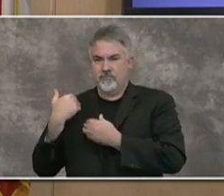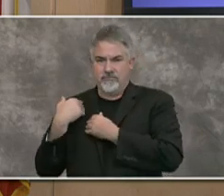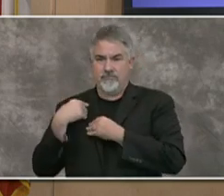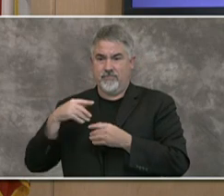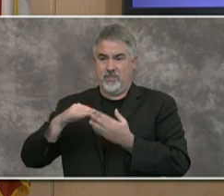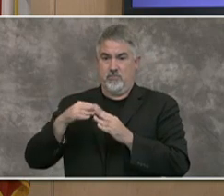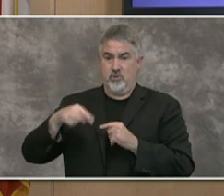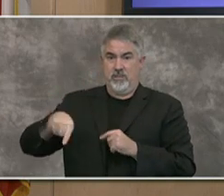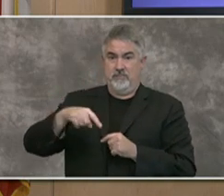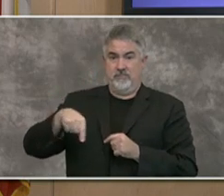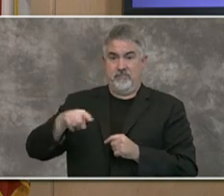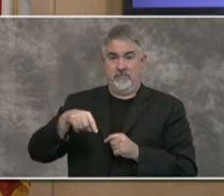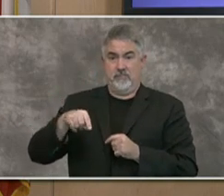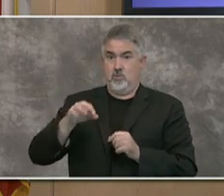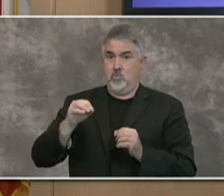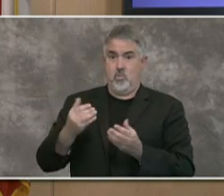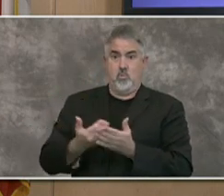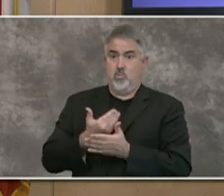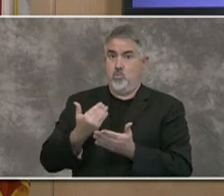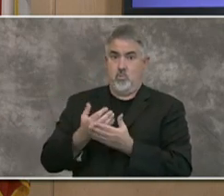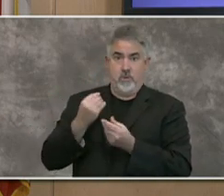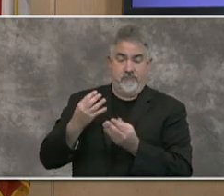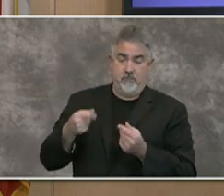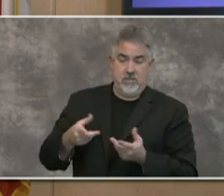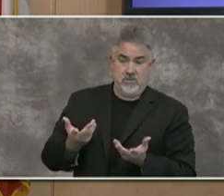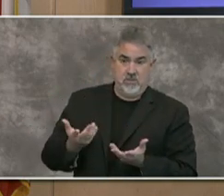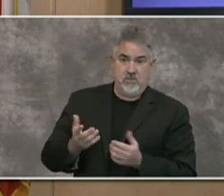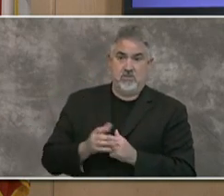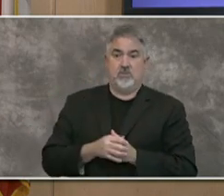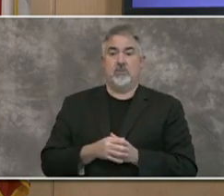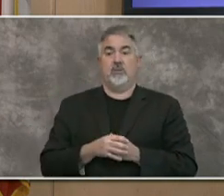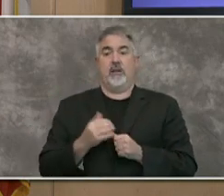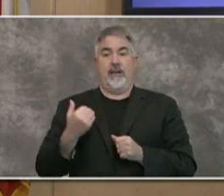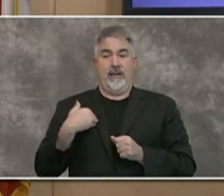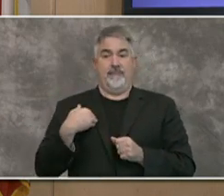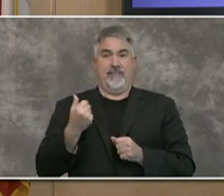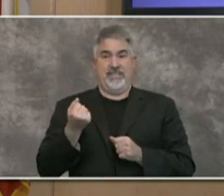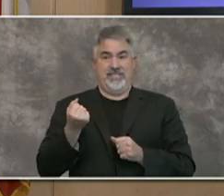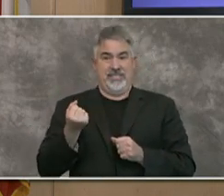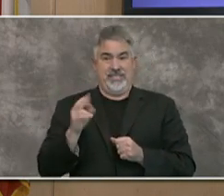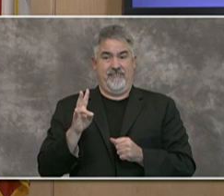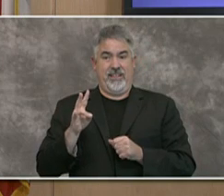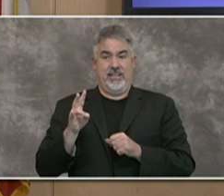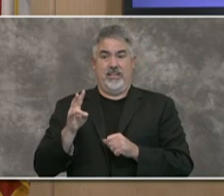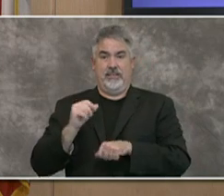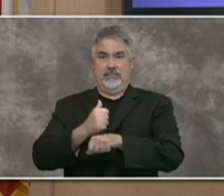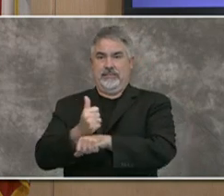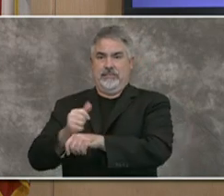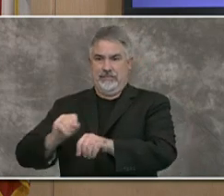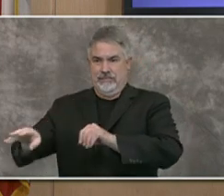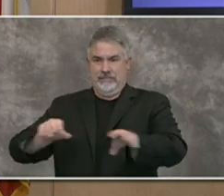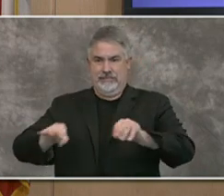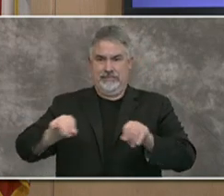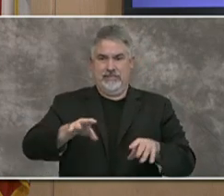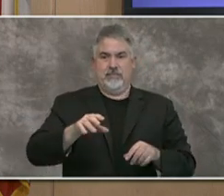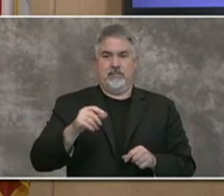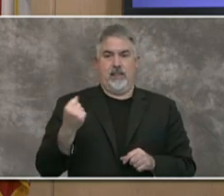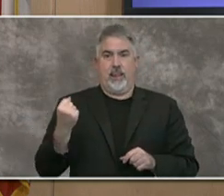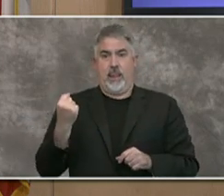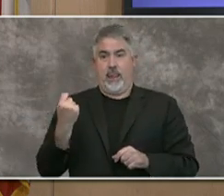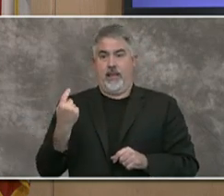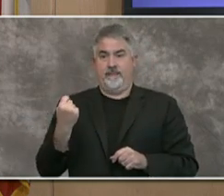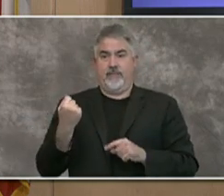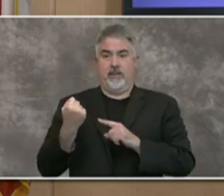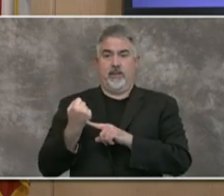report today, and the cumulative total of 17 confirmed outbreaks. 11 congregate facilities